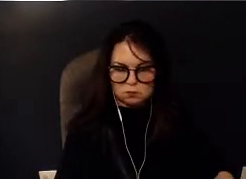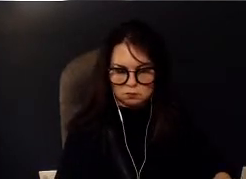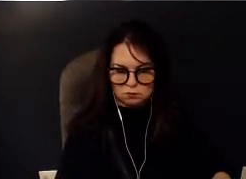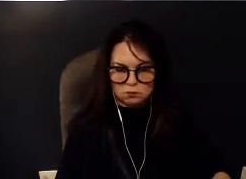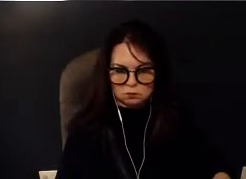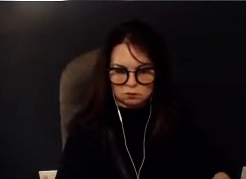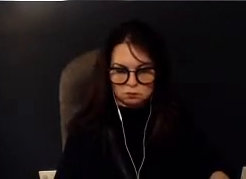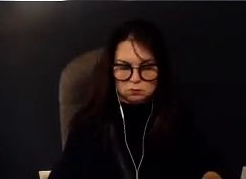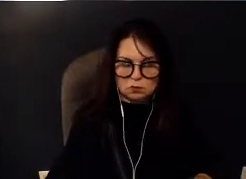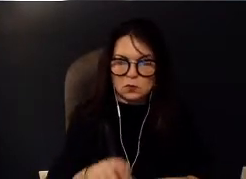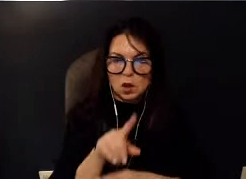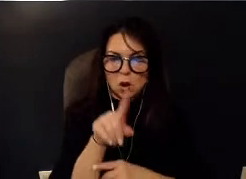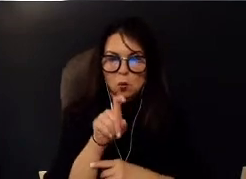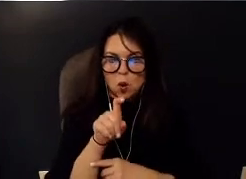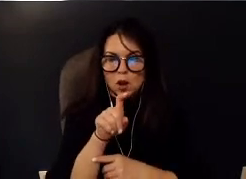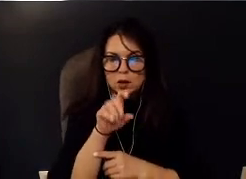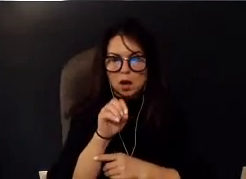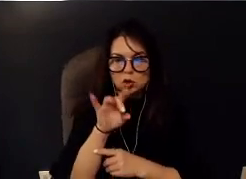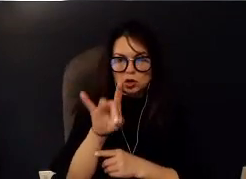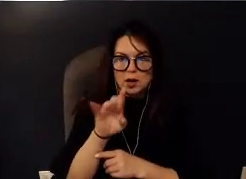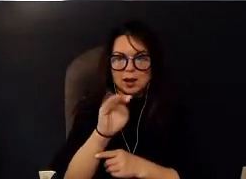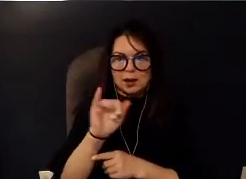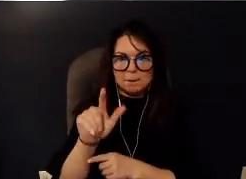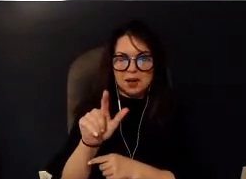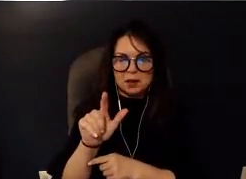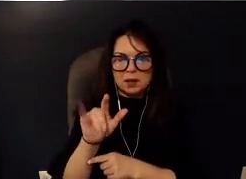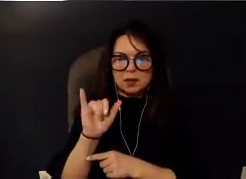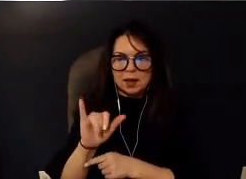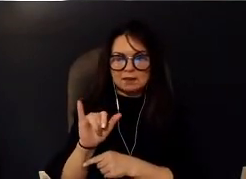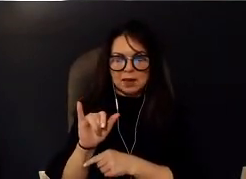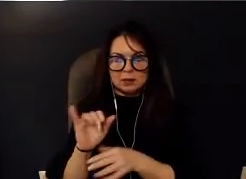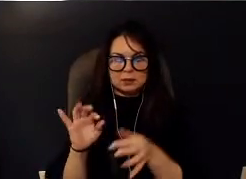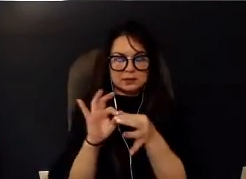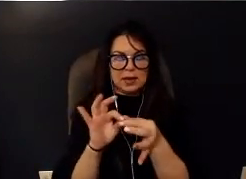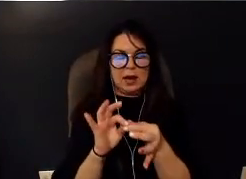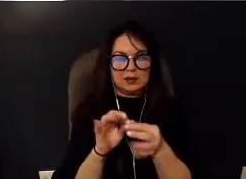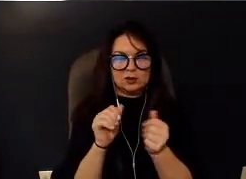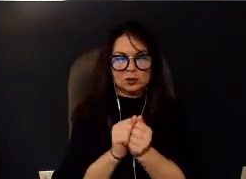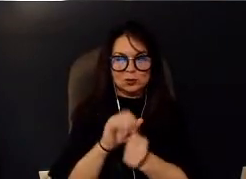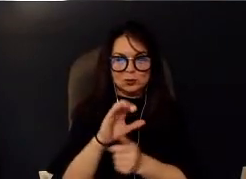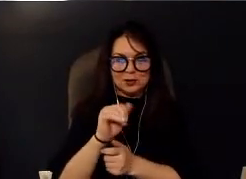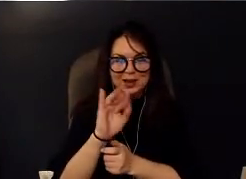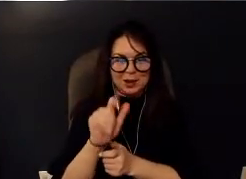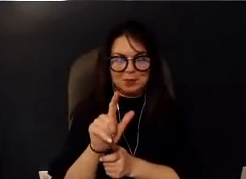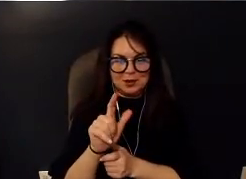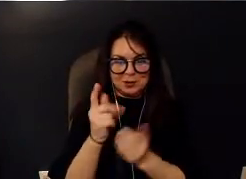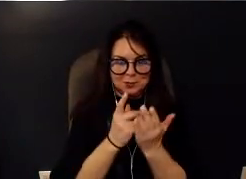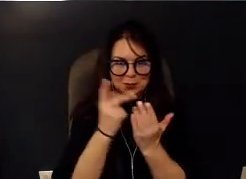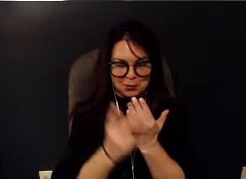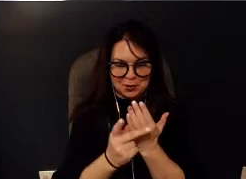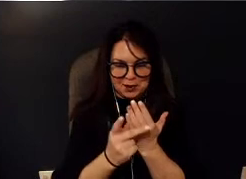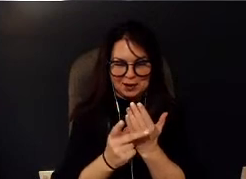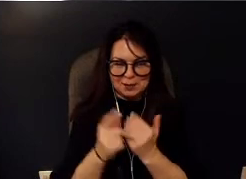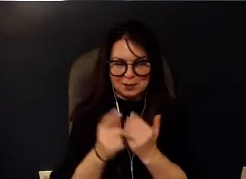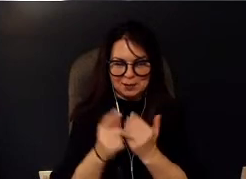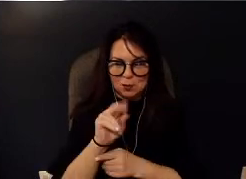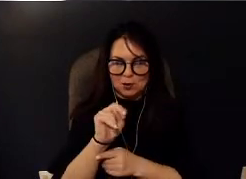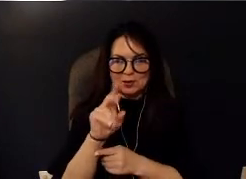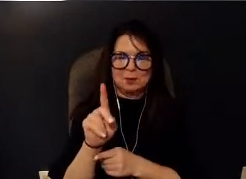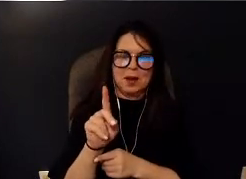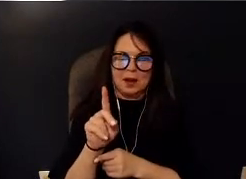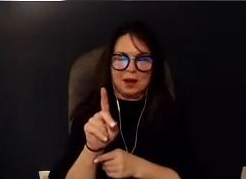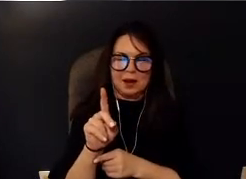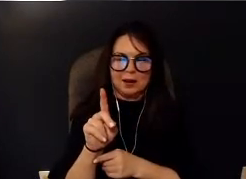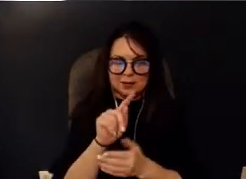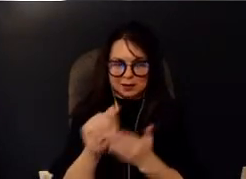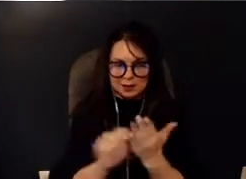$108,798,000, which are tied to the 2021 capital program and within the six-year capital bonding period of 2021 through